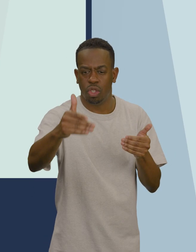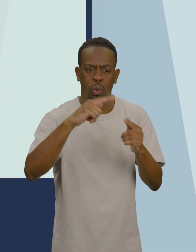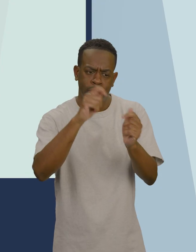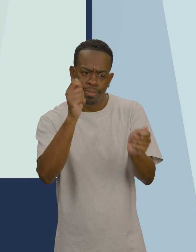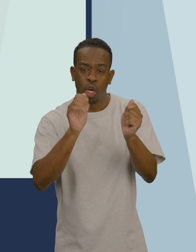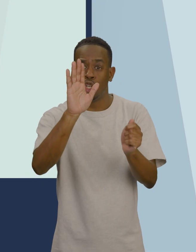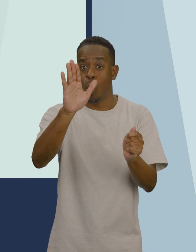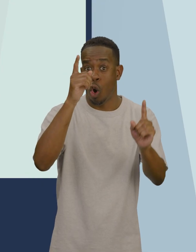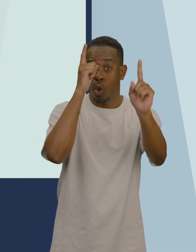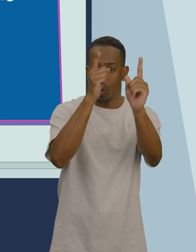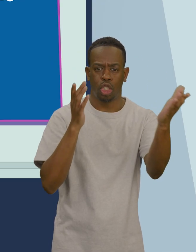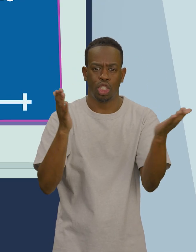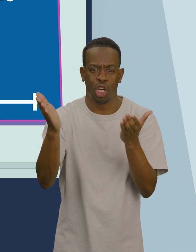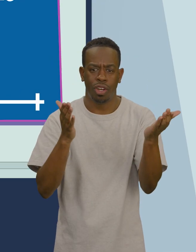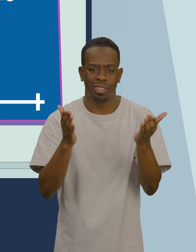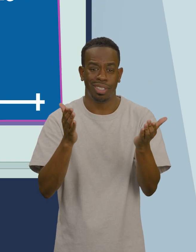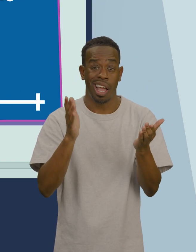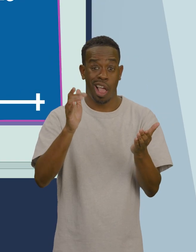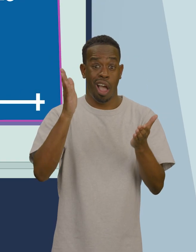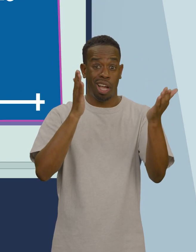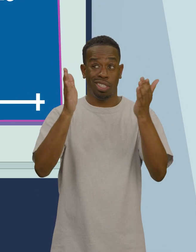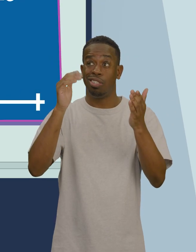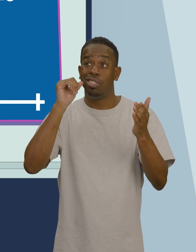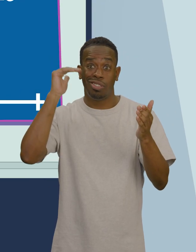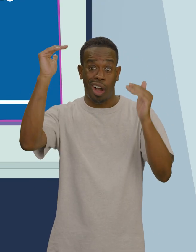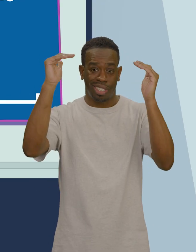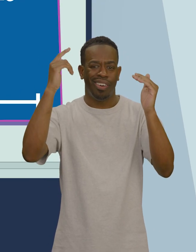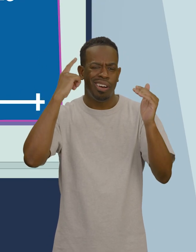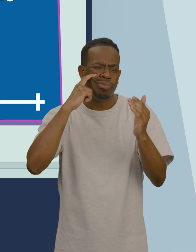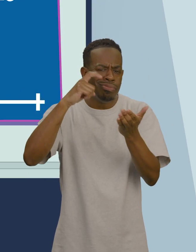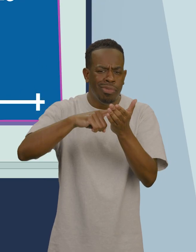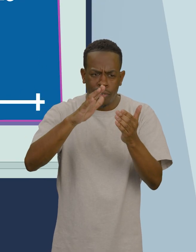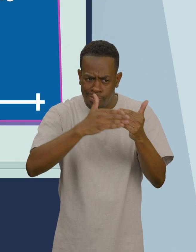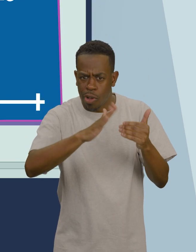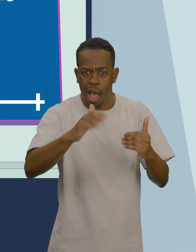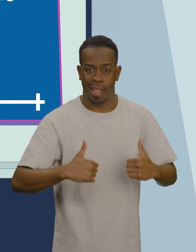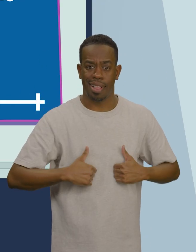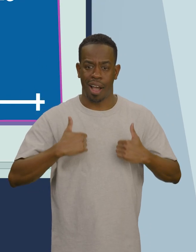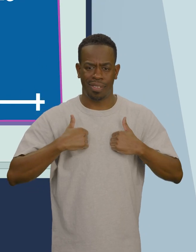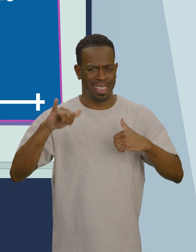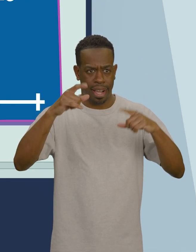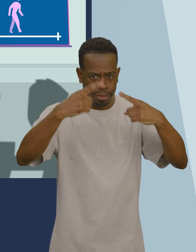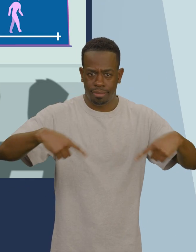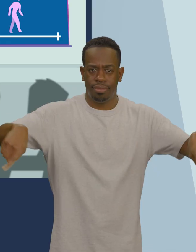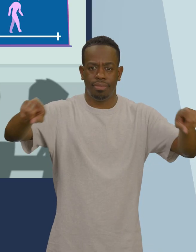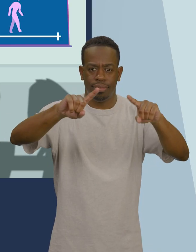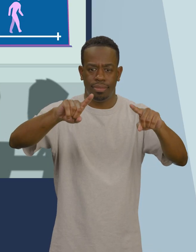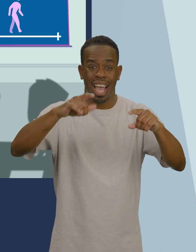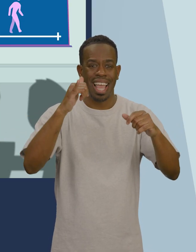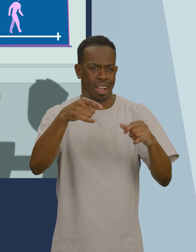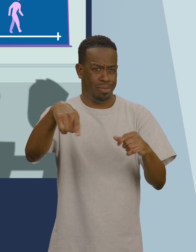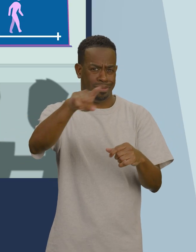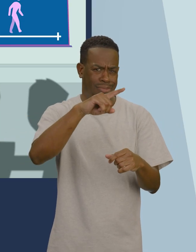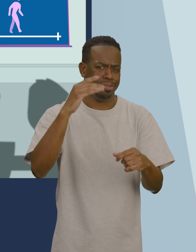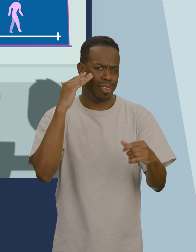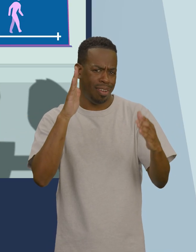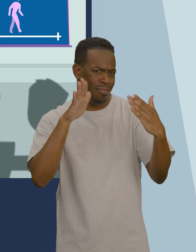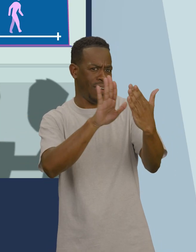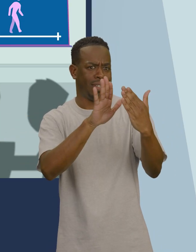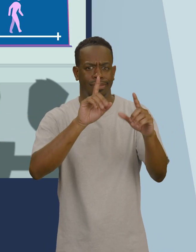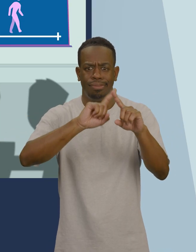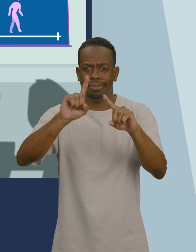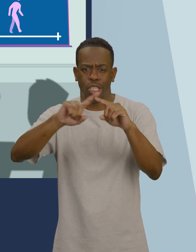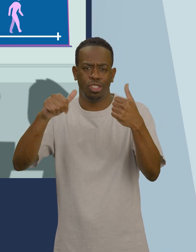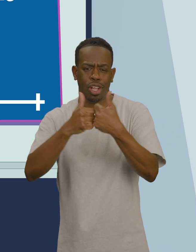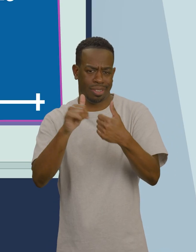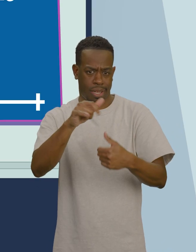to adjust your goals and services. Our adult services recognizes that for the rest of your life, like everyone else, you now face the same challenges and